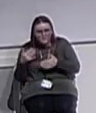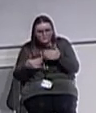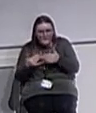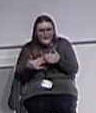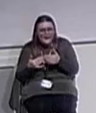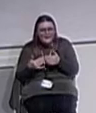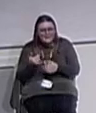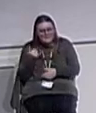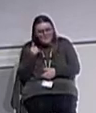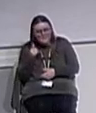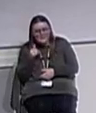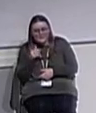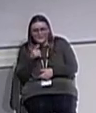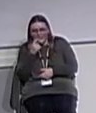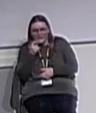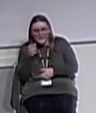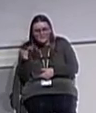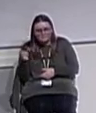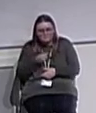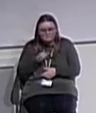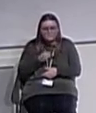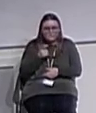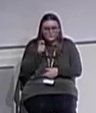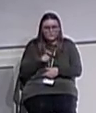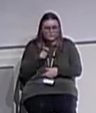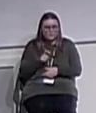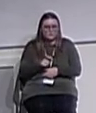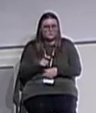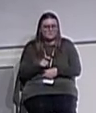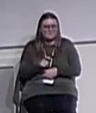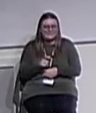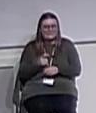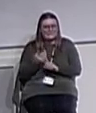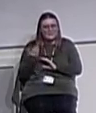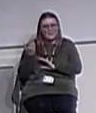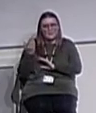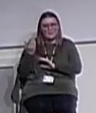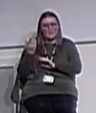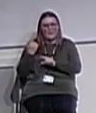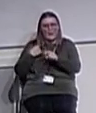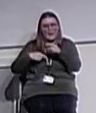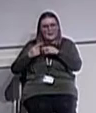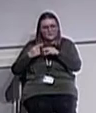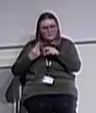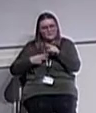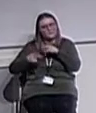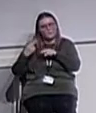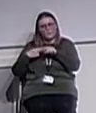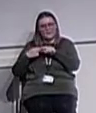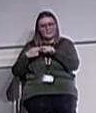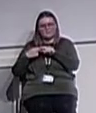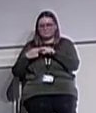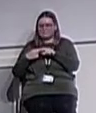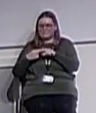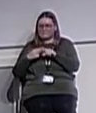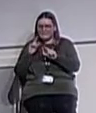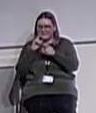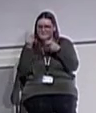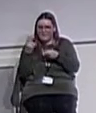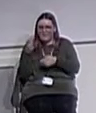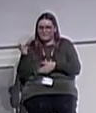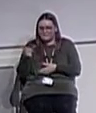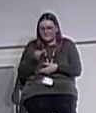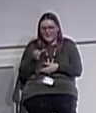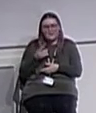Now, in the last couple of years, we haven't been able to do that. I'm going to be straight with you. We haven't been able to take anybody who dropped their grades from the